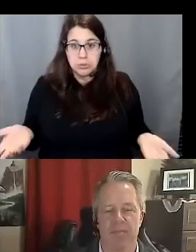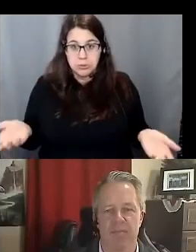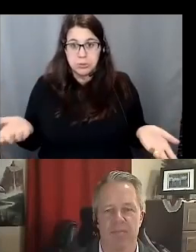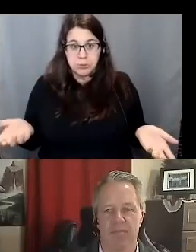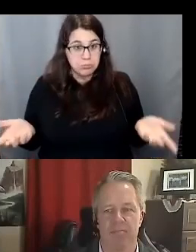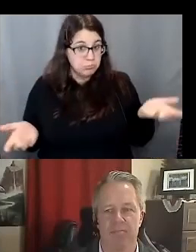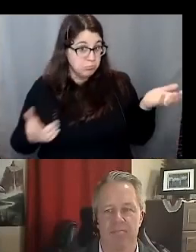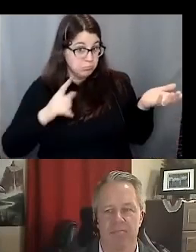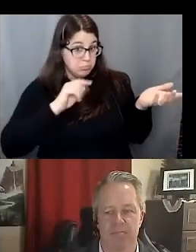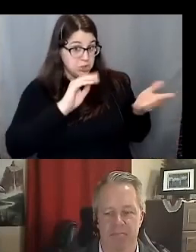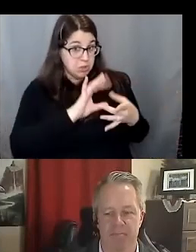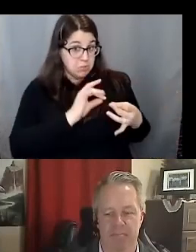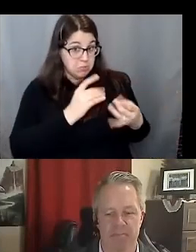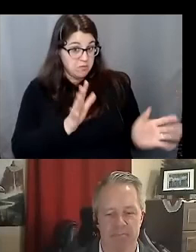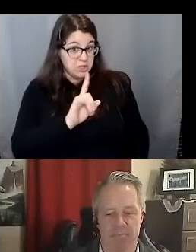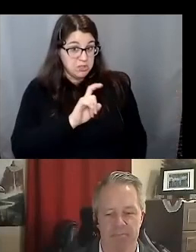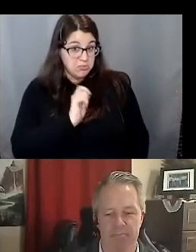do you have any closing remarks?